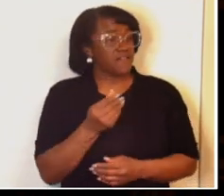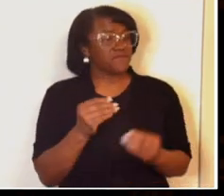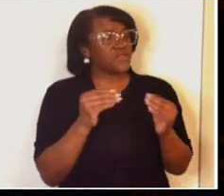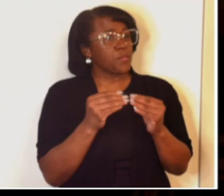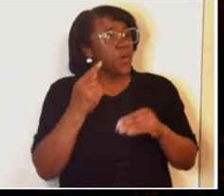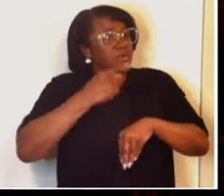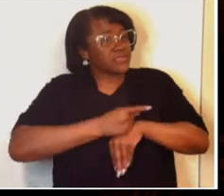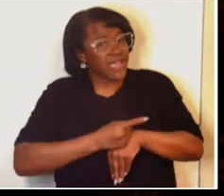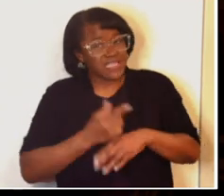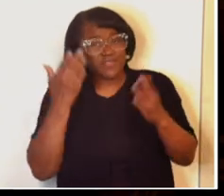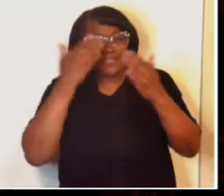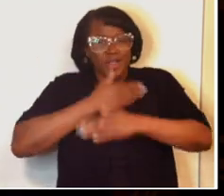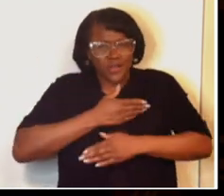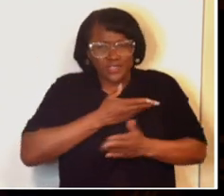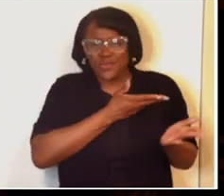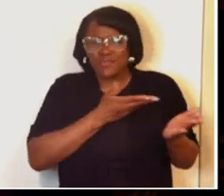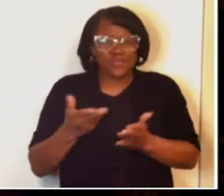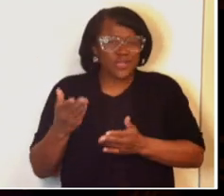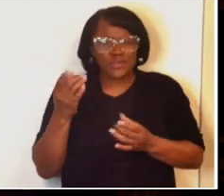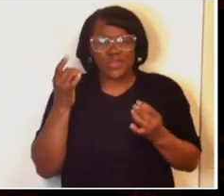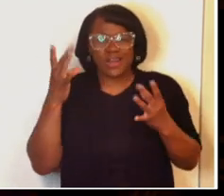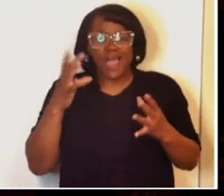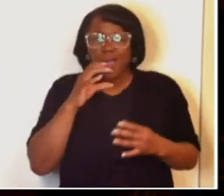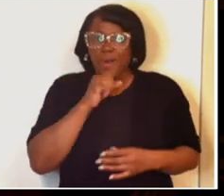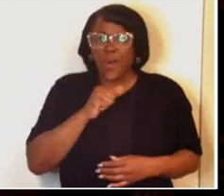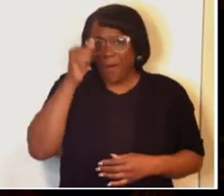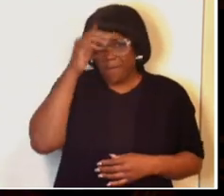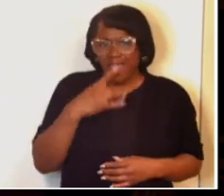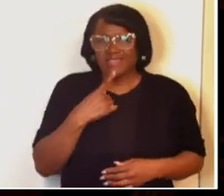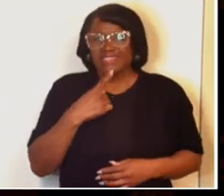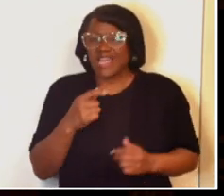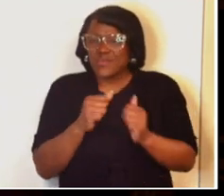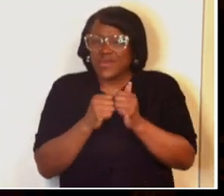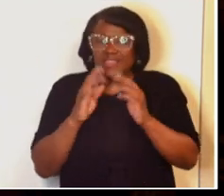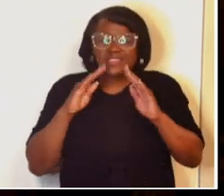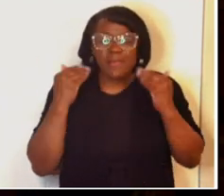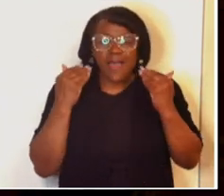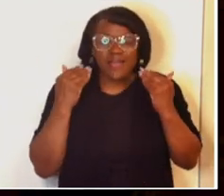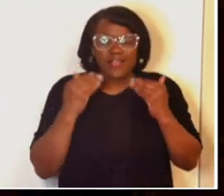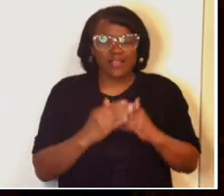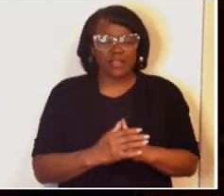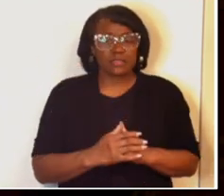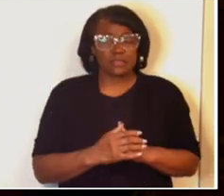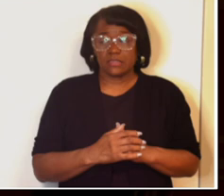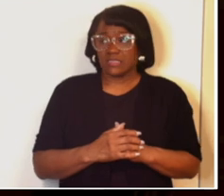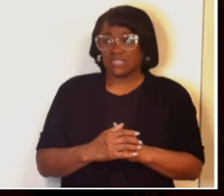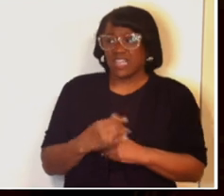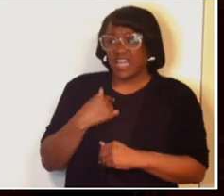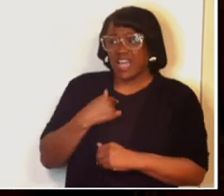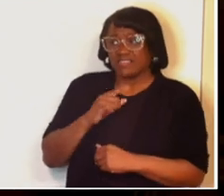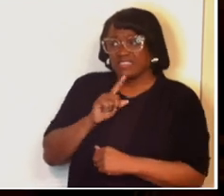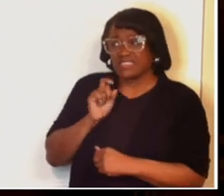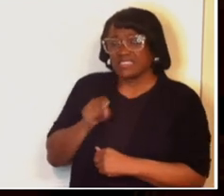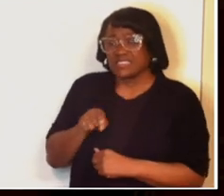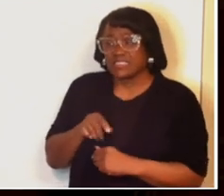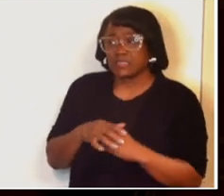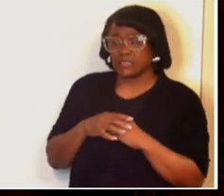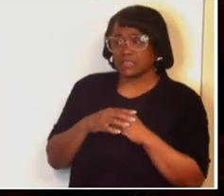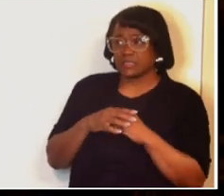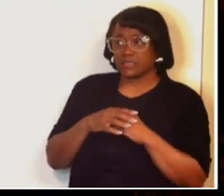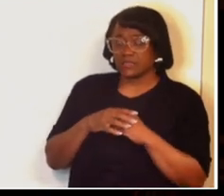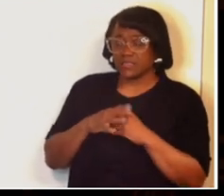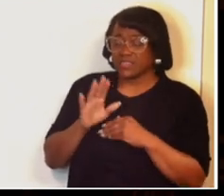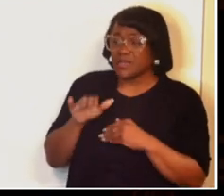the light, miss," the old man replied with a gracious smile. "I have one thing to ask you, sir. There is